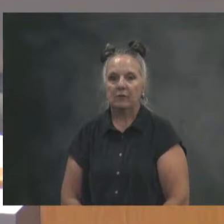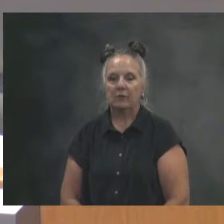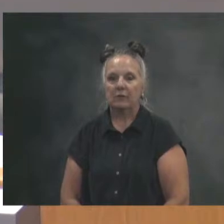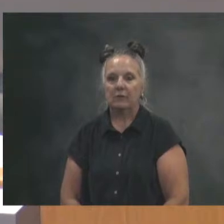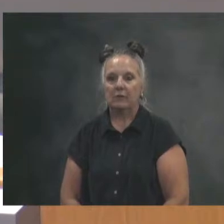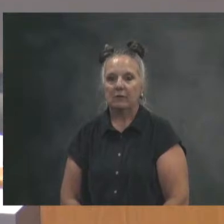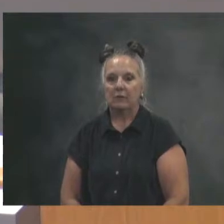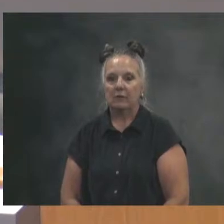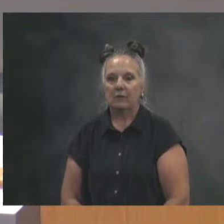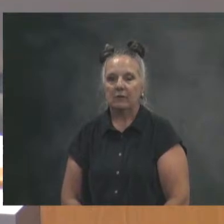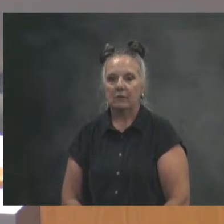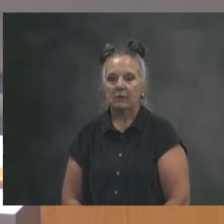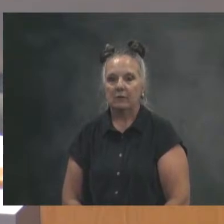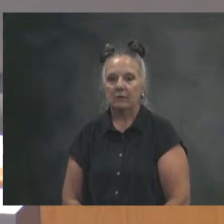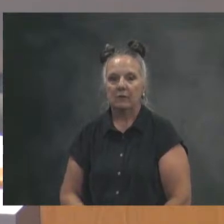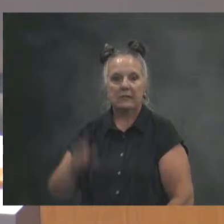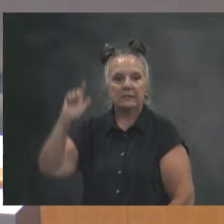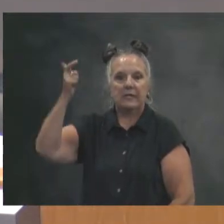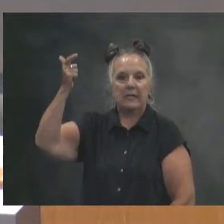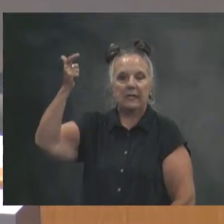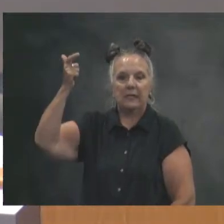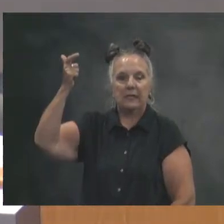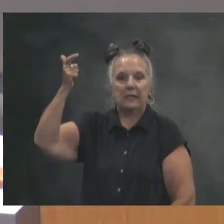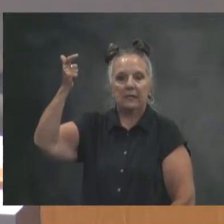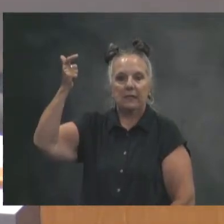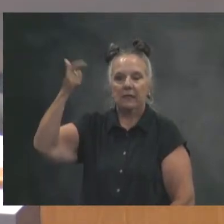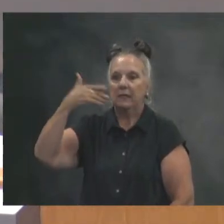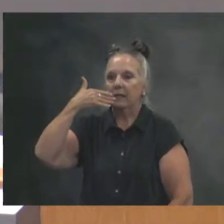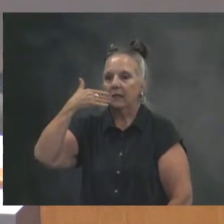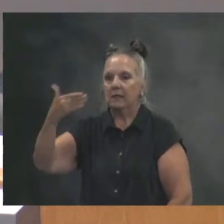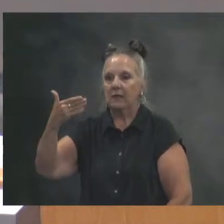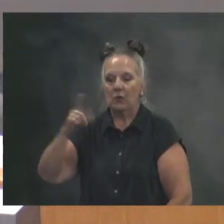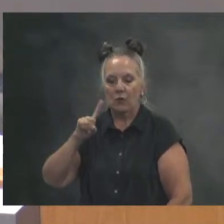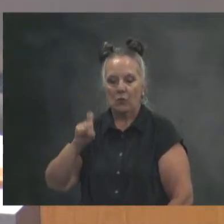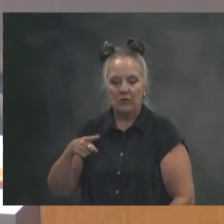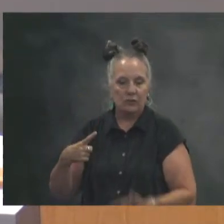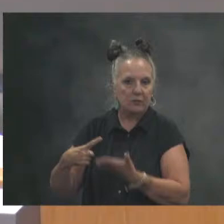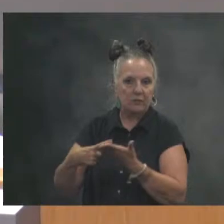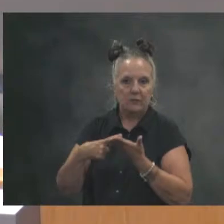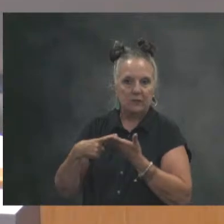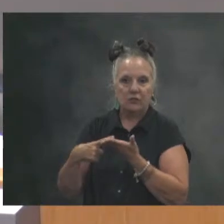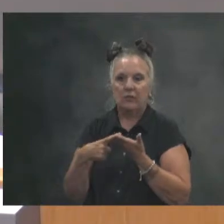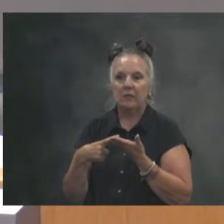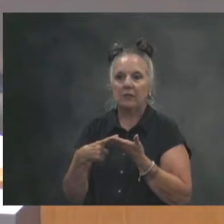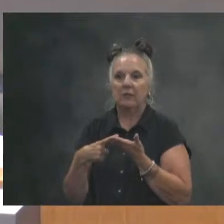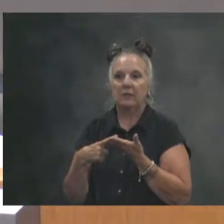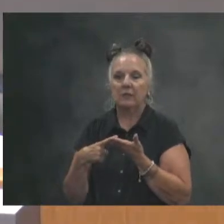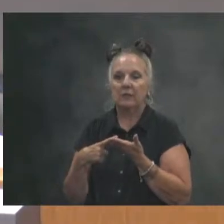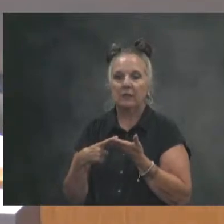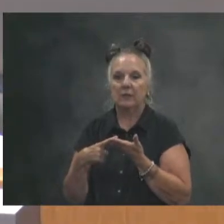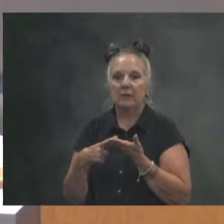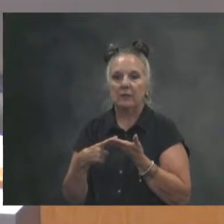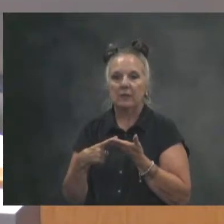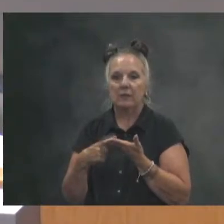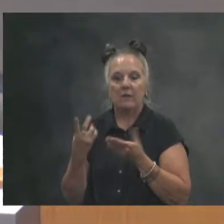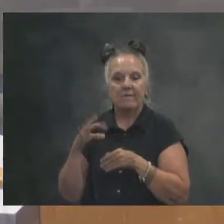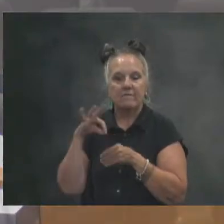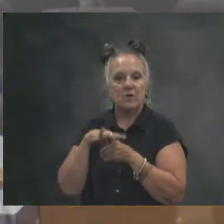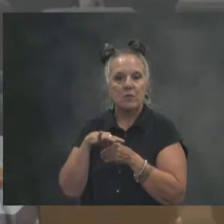Mr. Stauffer. Is there a second, please? Thank you, Mrs. Murray. Any questions or discussion? We'll move to the